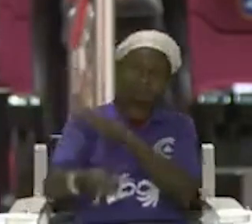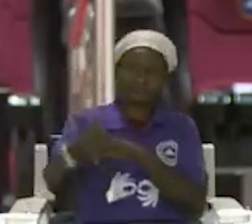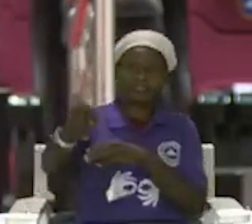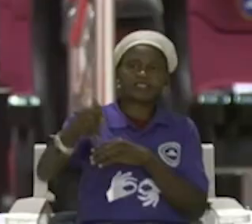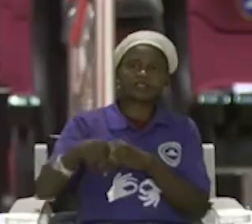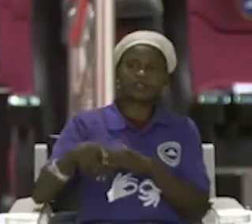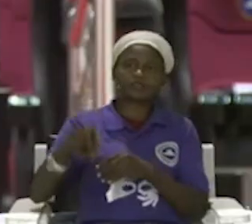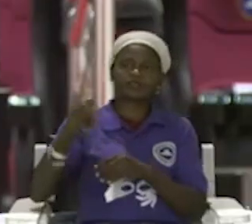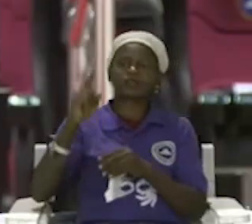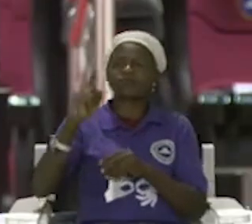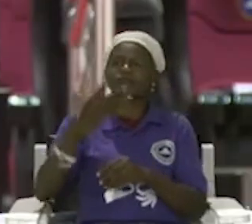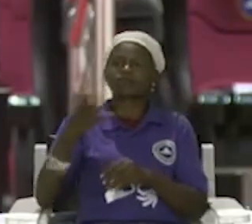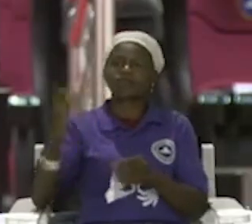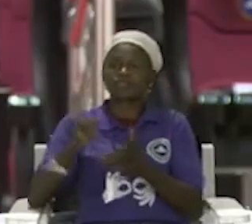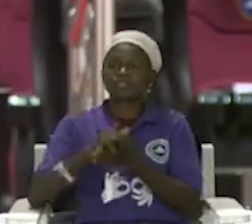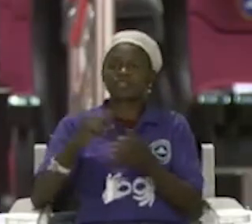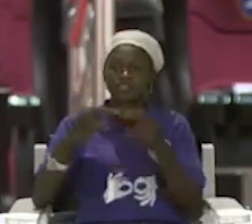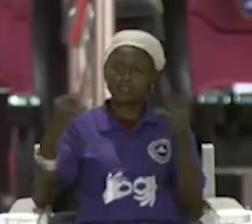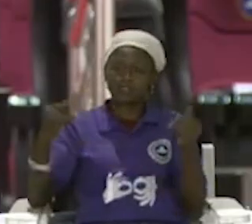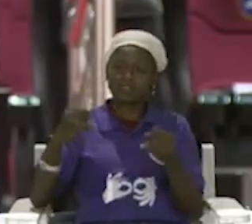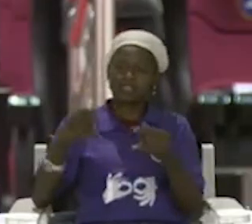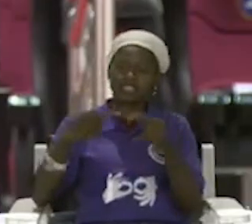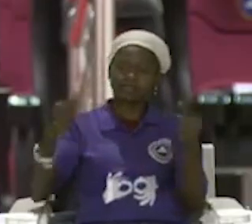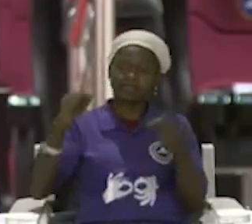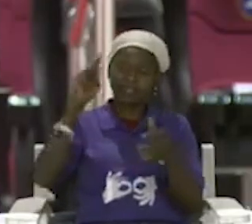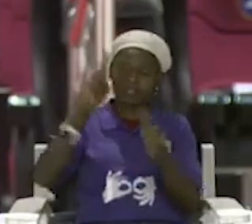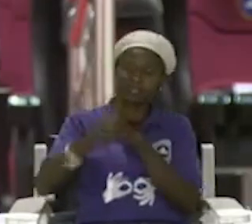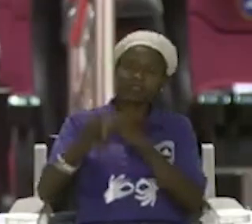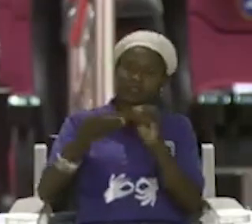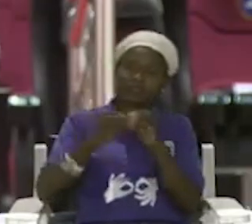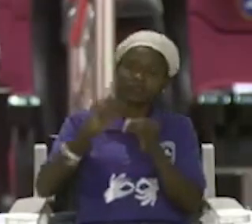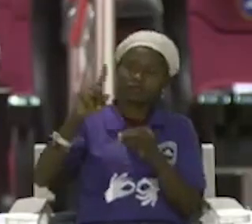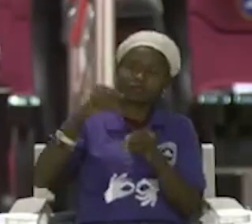One of the ways is that they put poison in your palm wine.